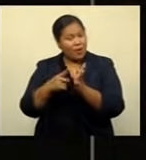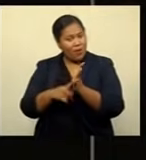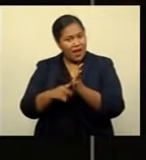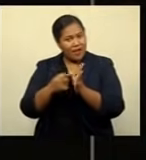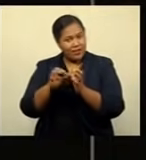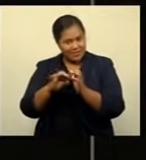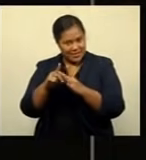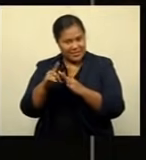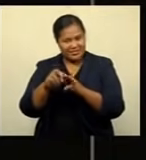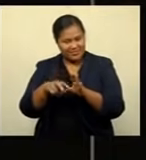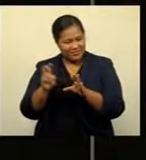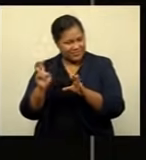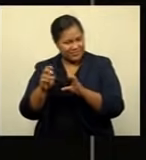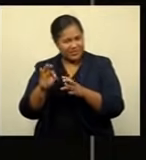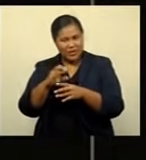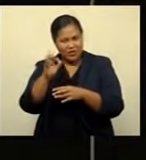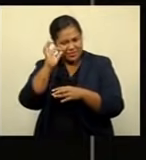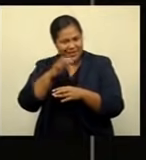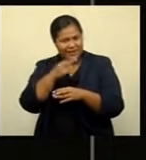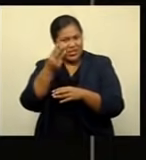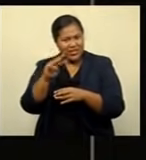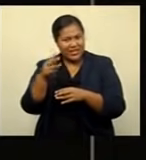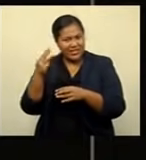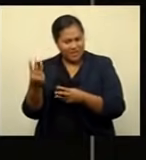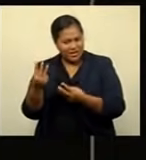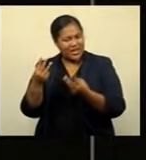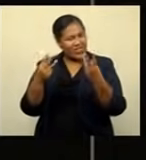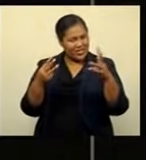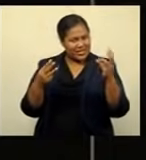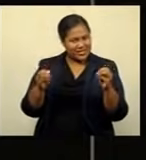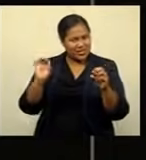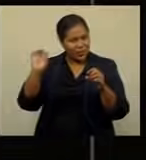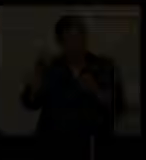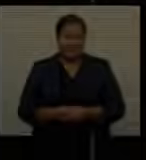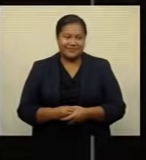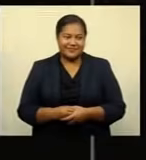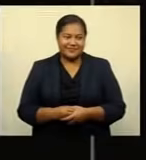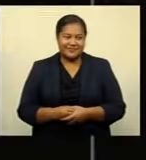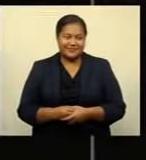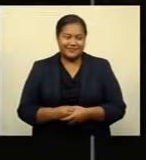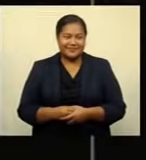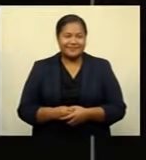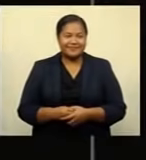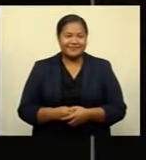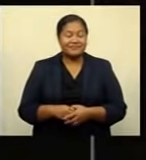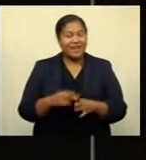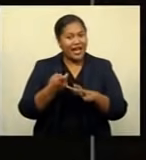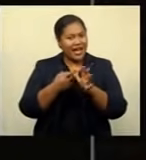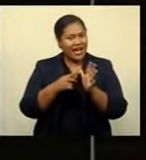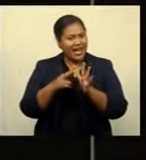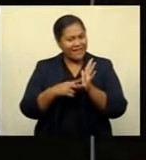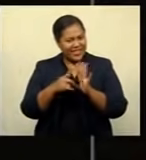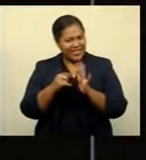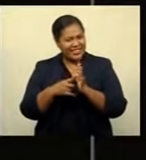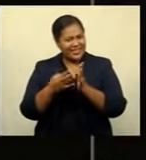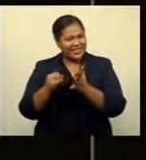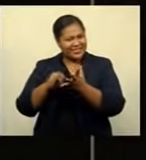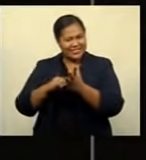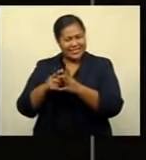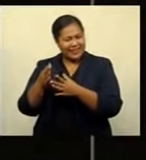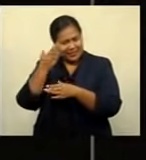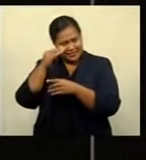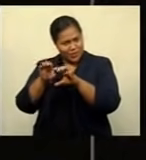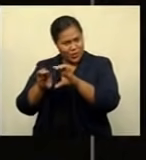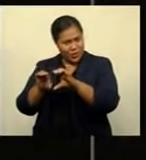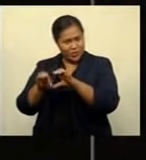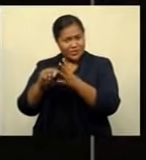and pulled off an unbelievable 33-30 win to claim the series. Kaiviti Silktails head coach Wes Naingama